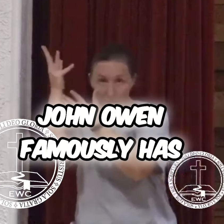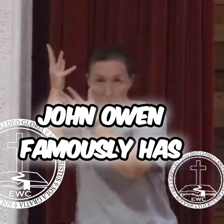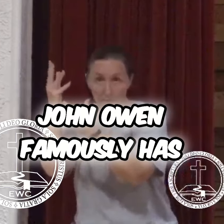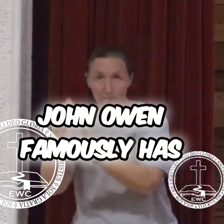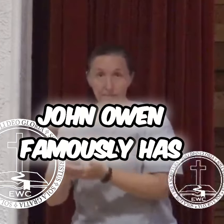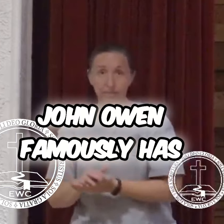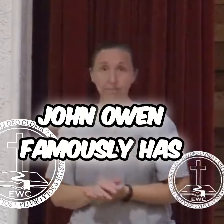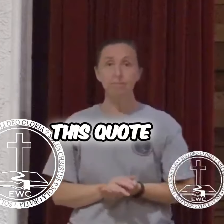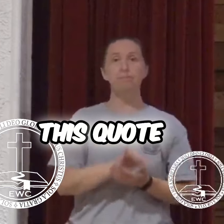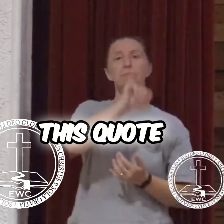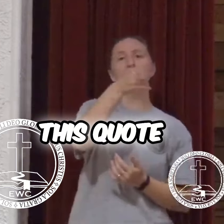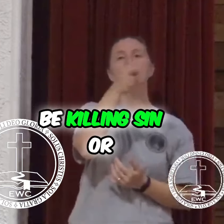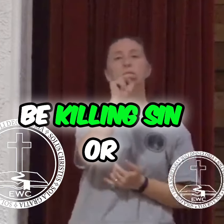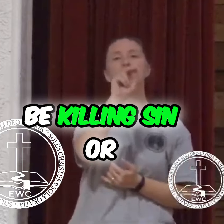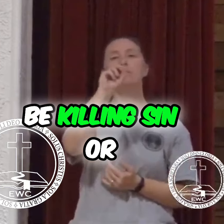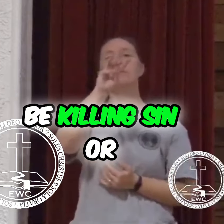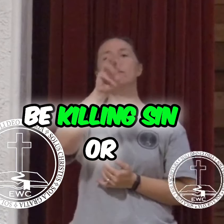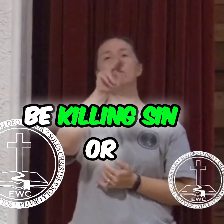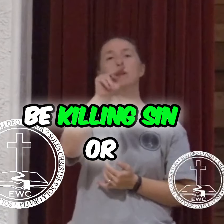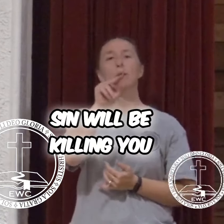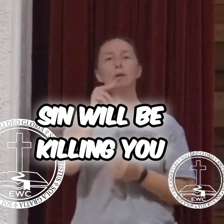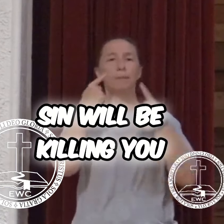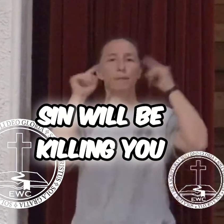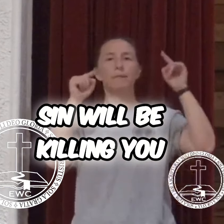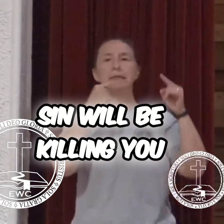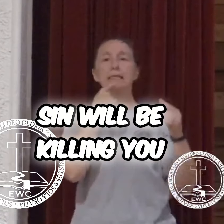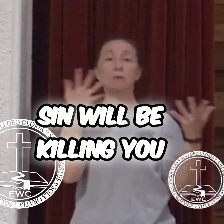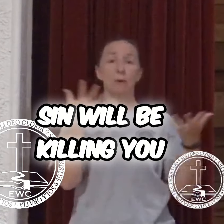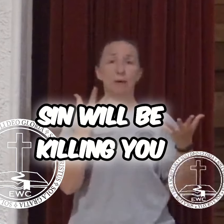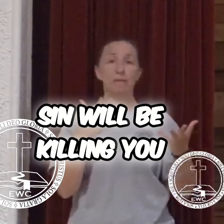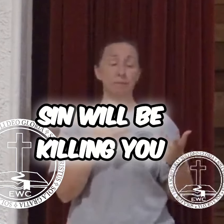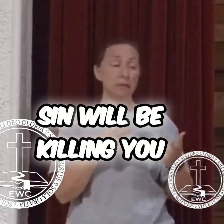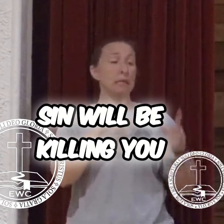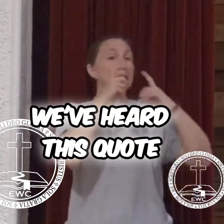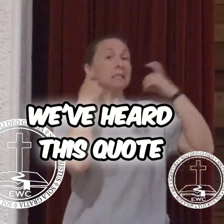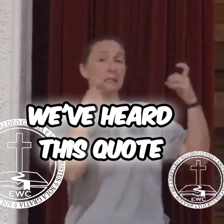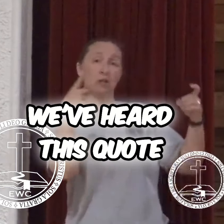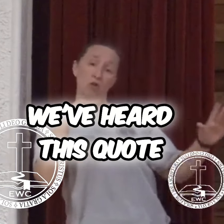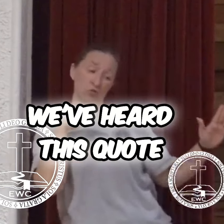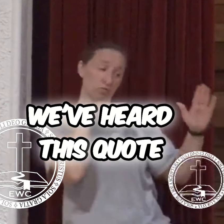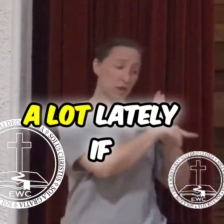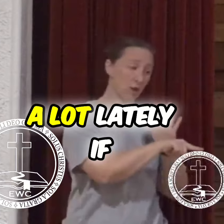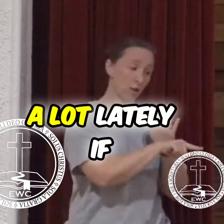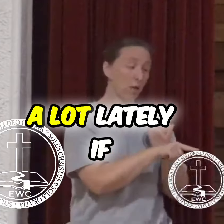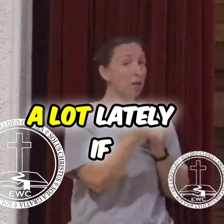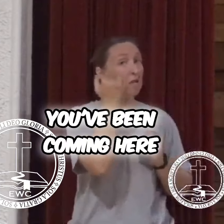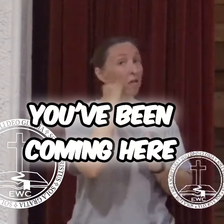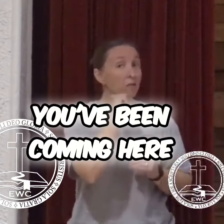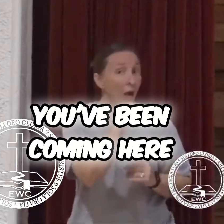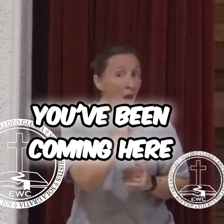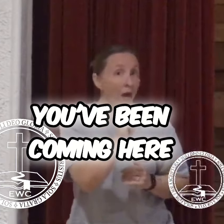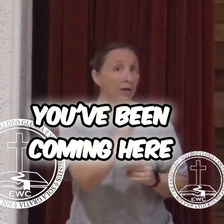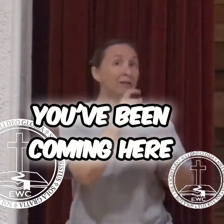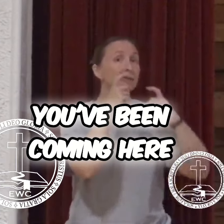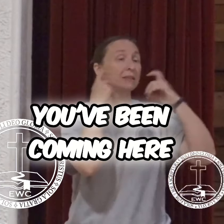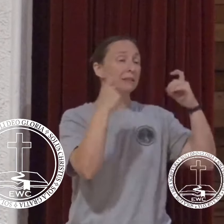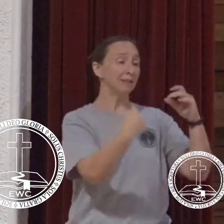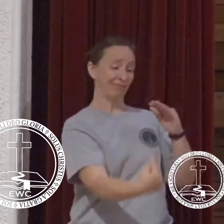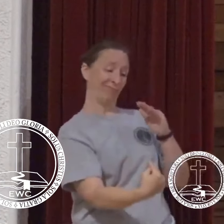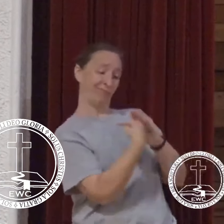John Owen famously has this quote, "Be killing sin or sin will be killing you." We've heard this quote a lot lately if you've been coming